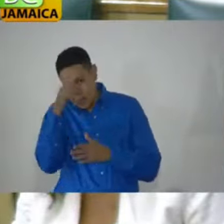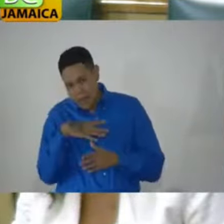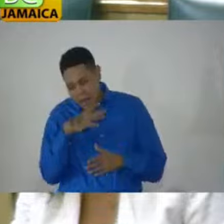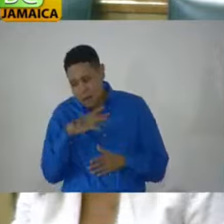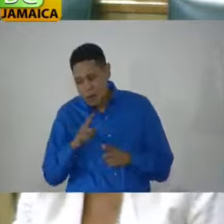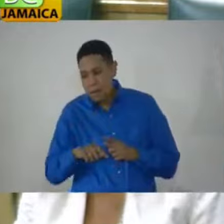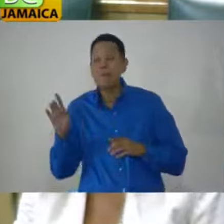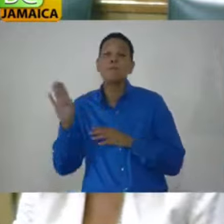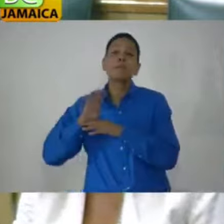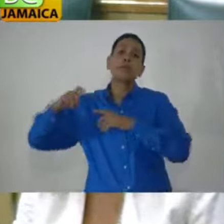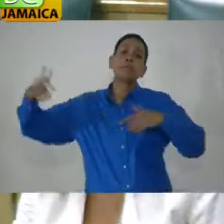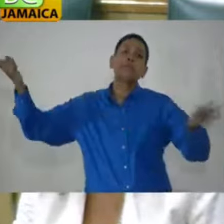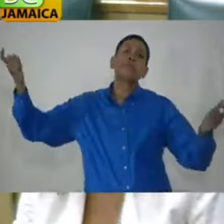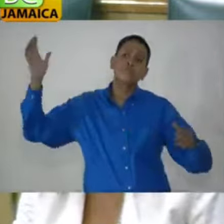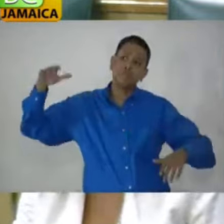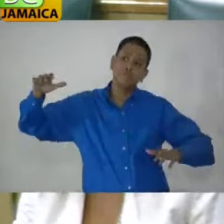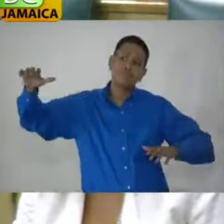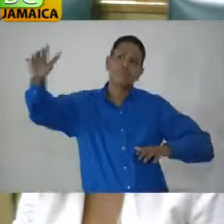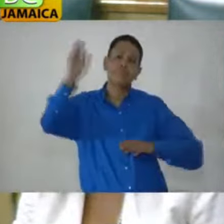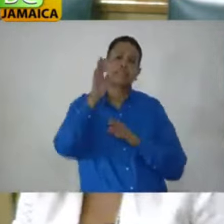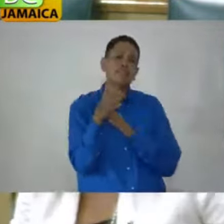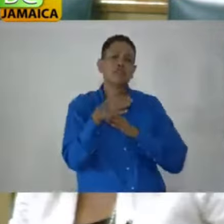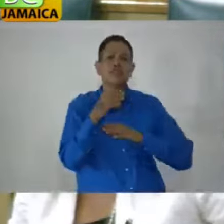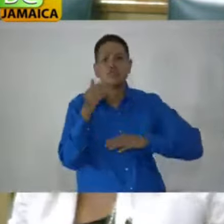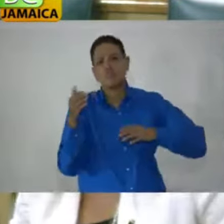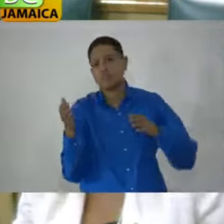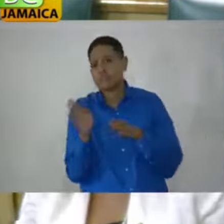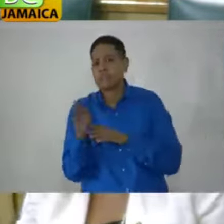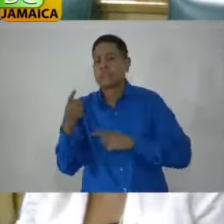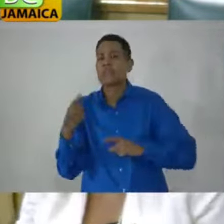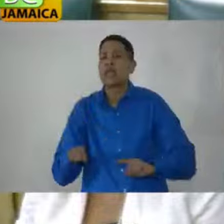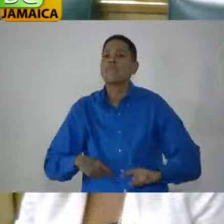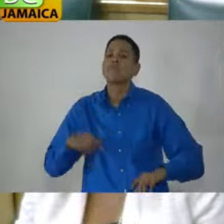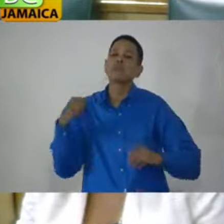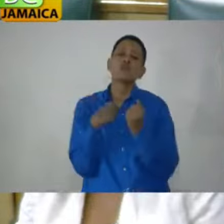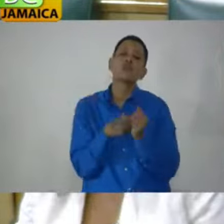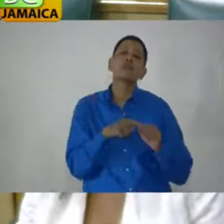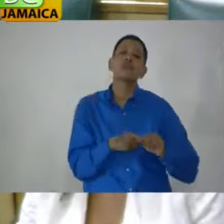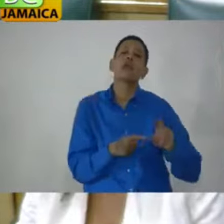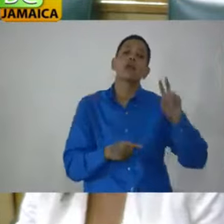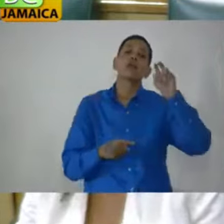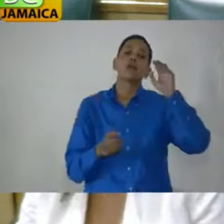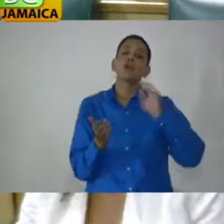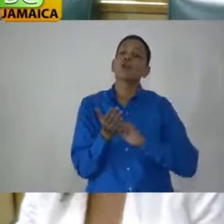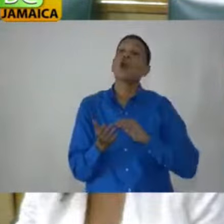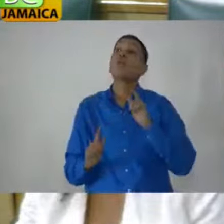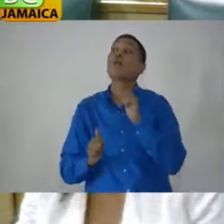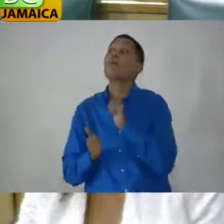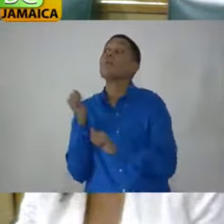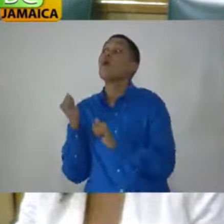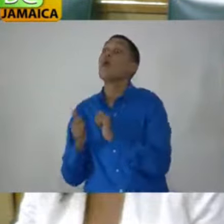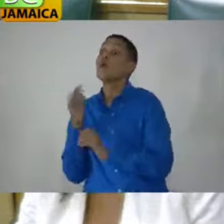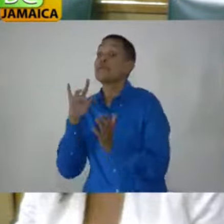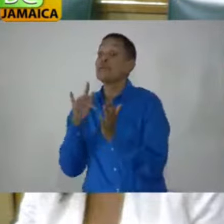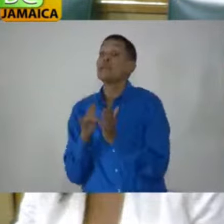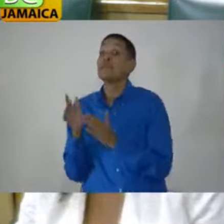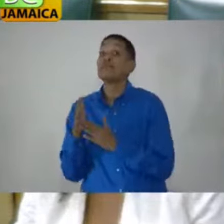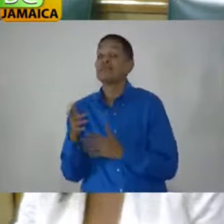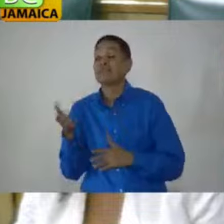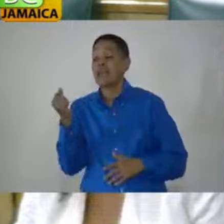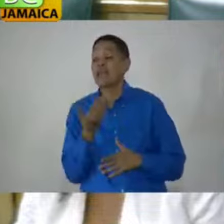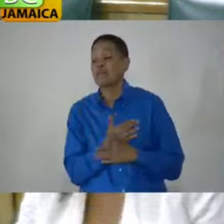the industrial fishers. And the package of support starts from about 200,000, but most of the intermediate fishers have